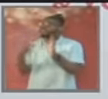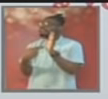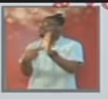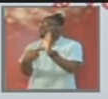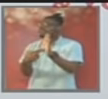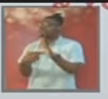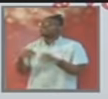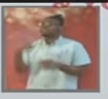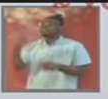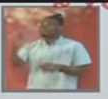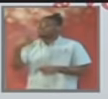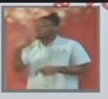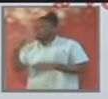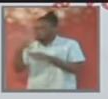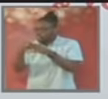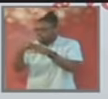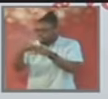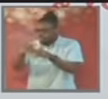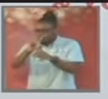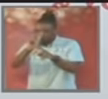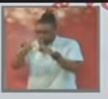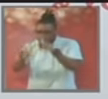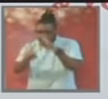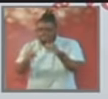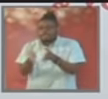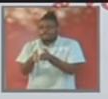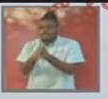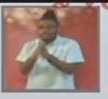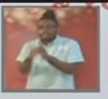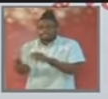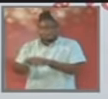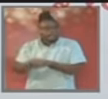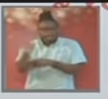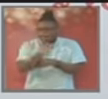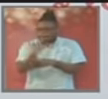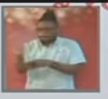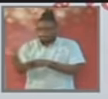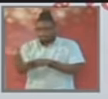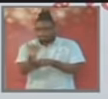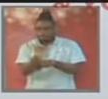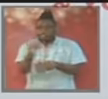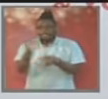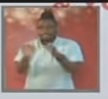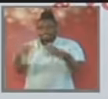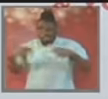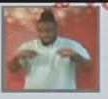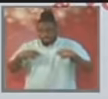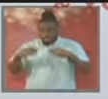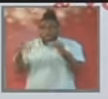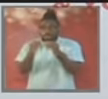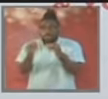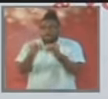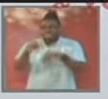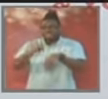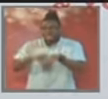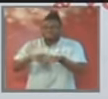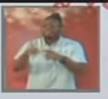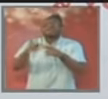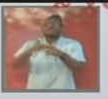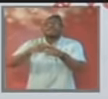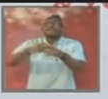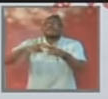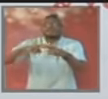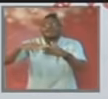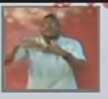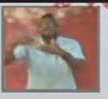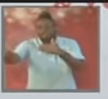questions, please. And please ask both questions at the same time. Of course, if we have extra time, we will allow additional questions. We